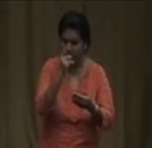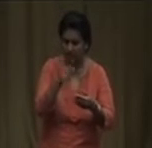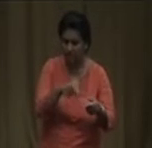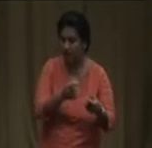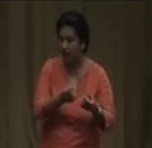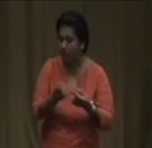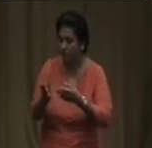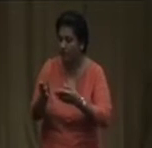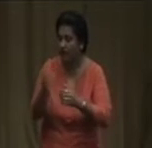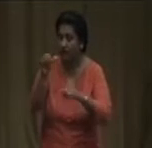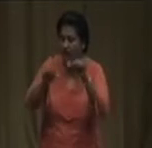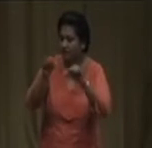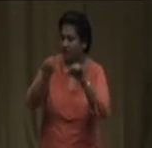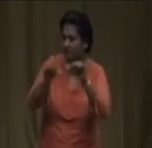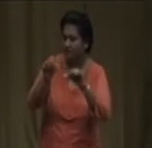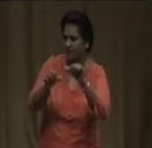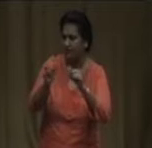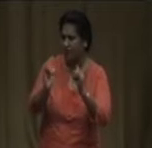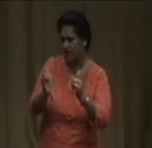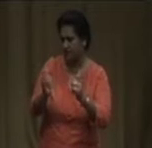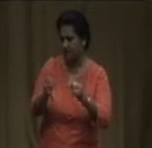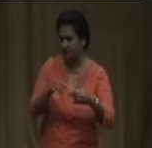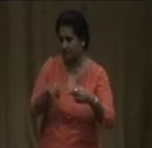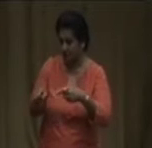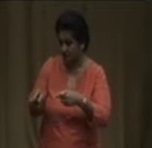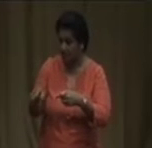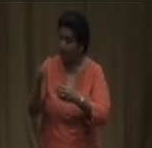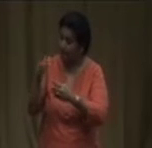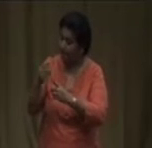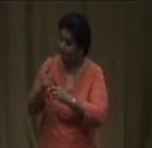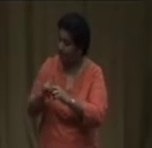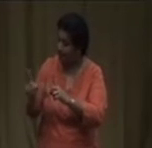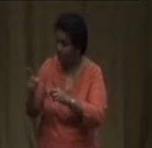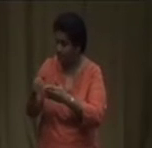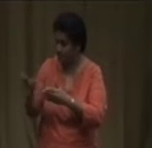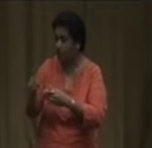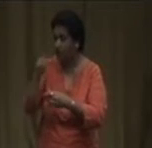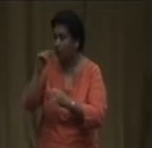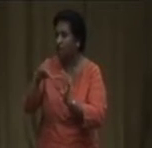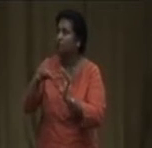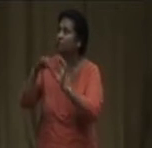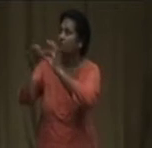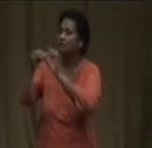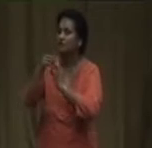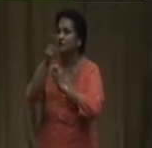services that lead to formal academic credit towards credible qualifications.